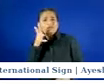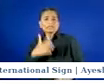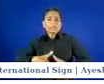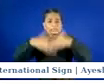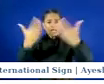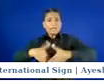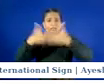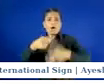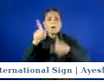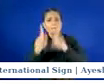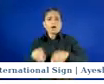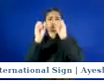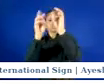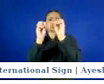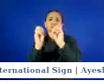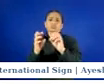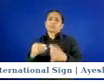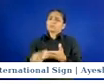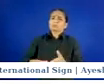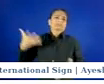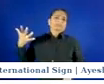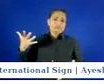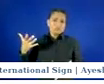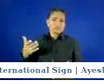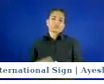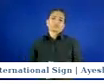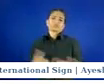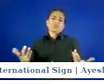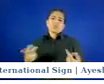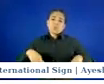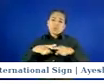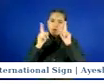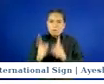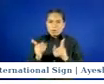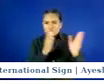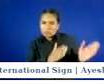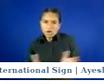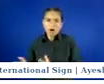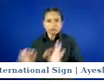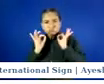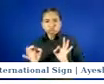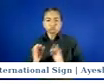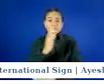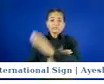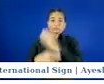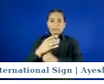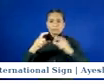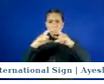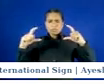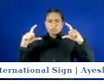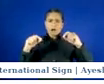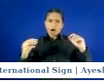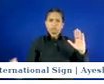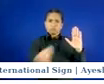really that are being issued out, people have benefits tied to them. This so doing will create a demand